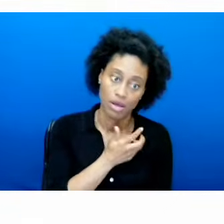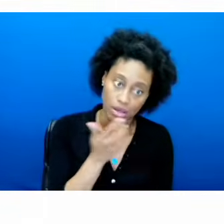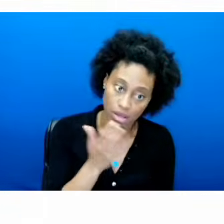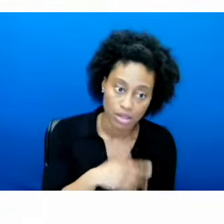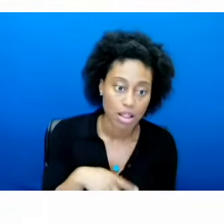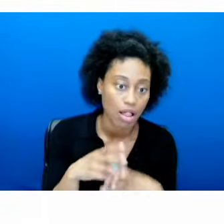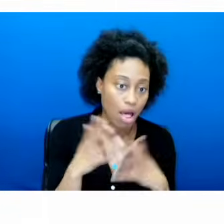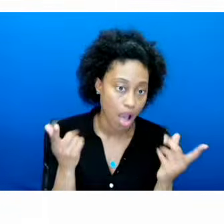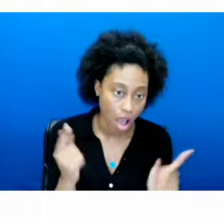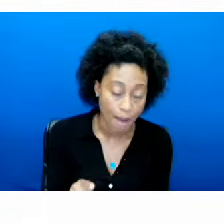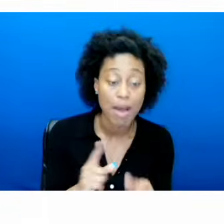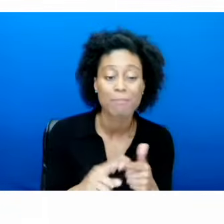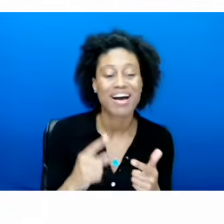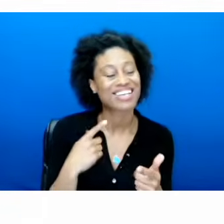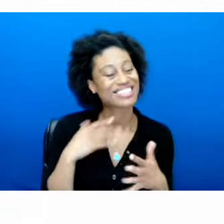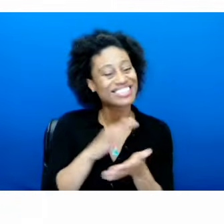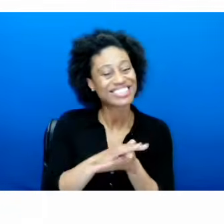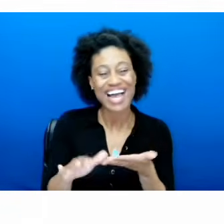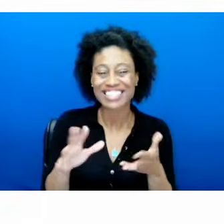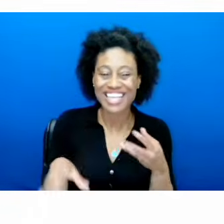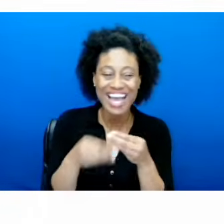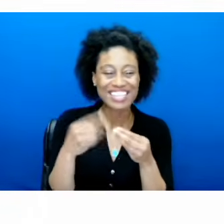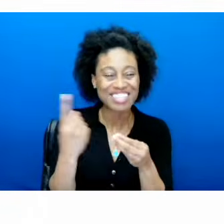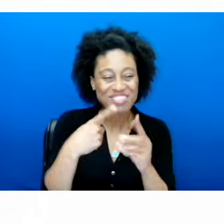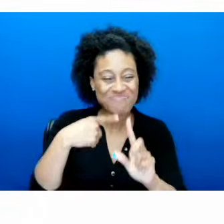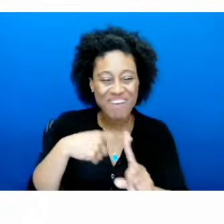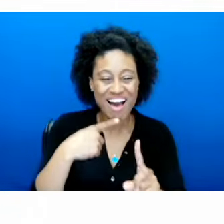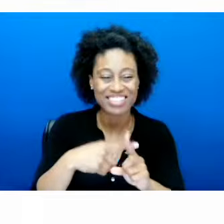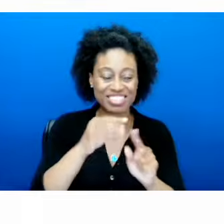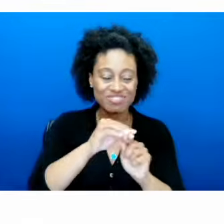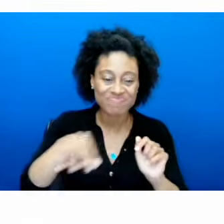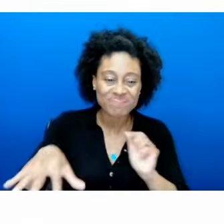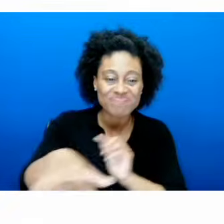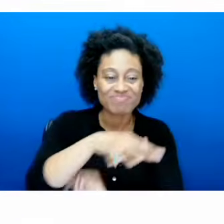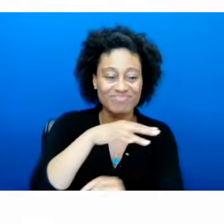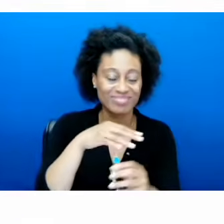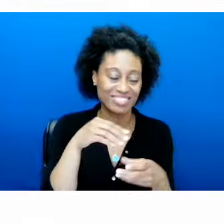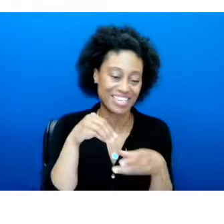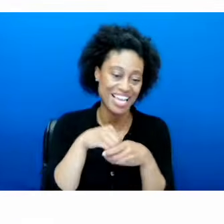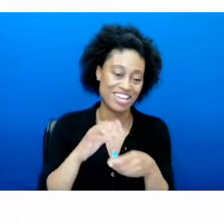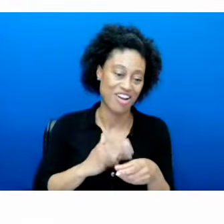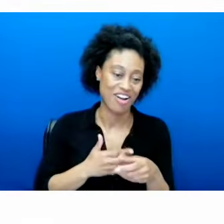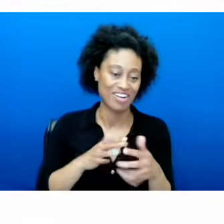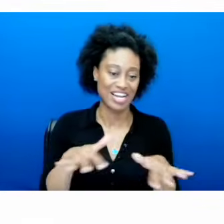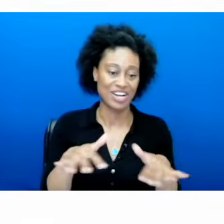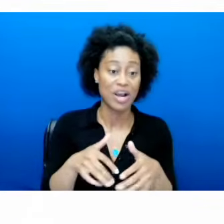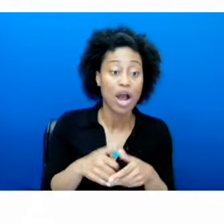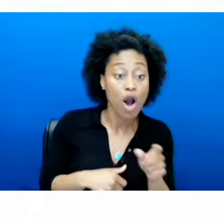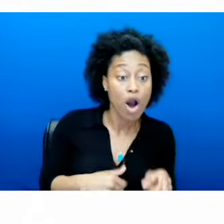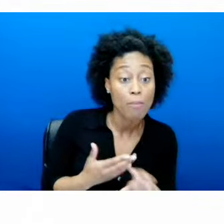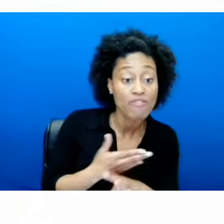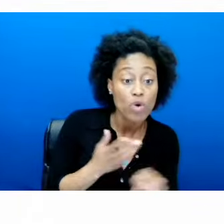something positive and helpful into the mix. Before I move into talking